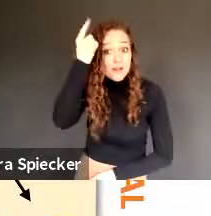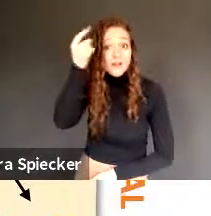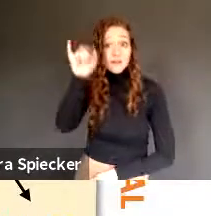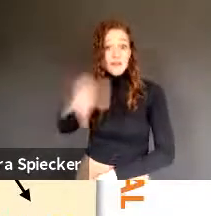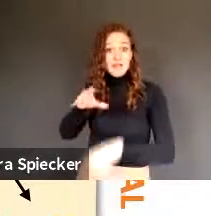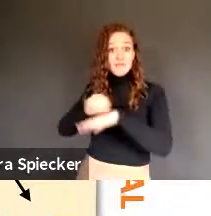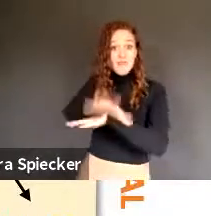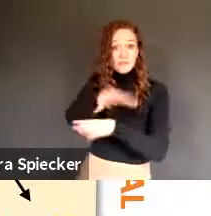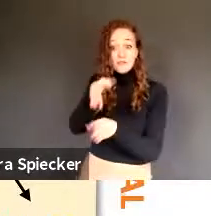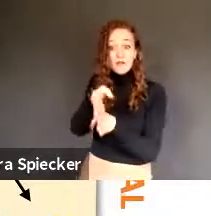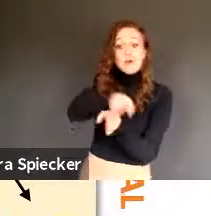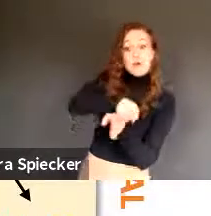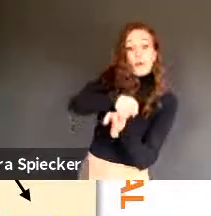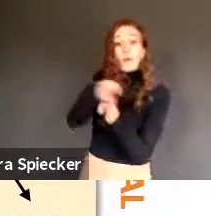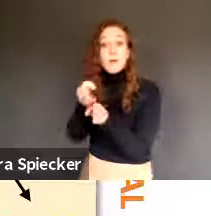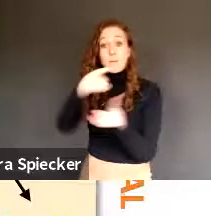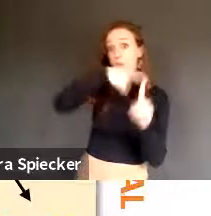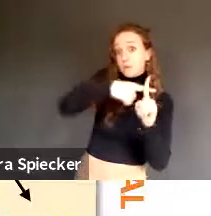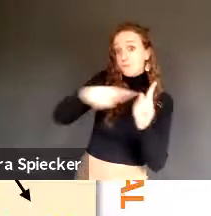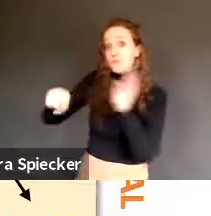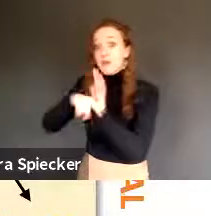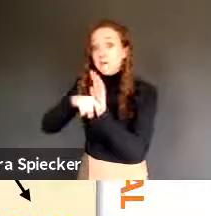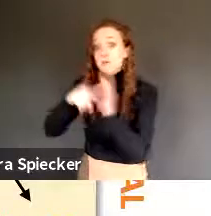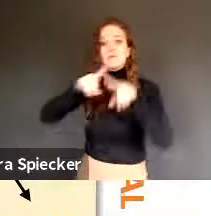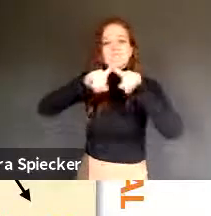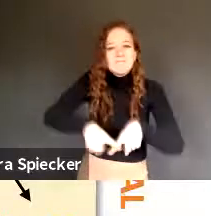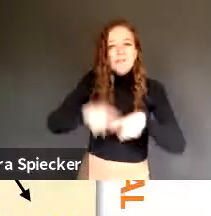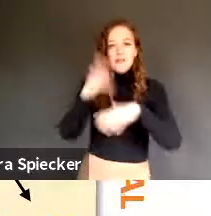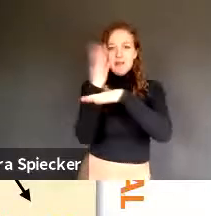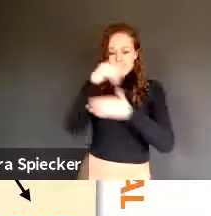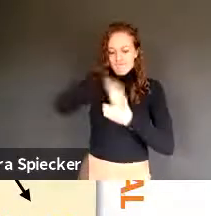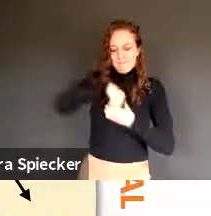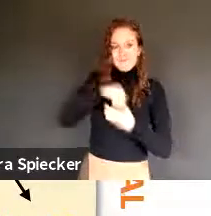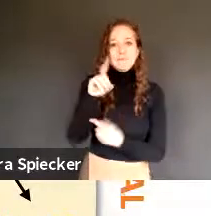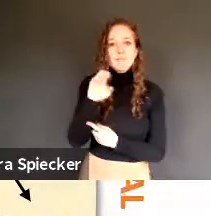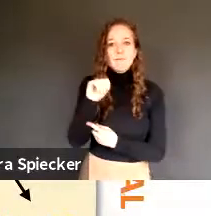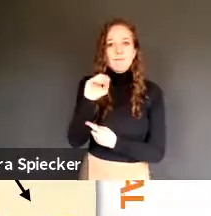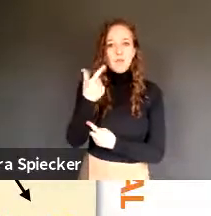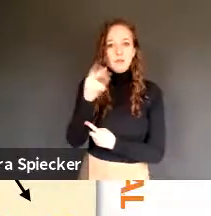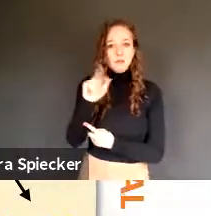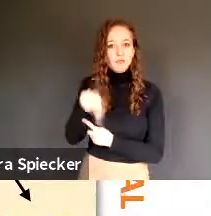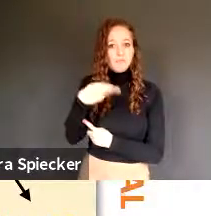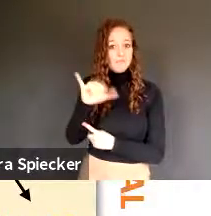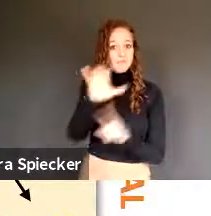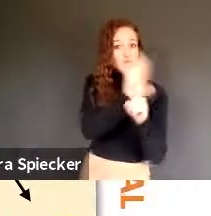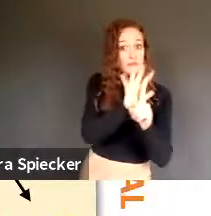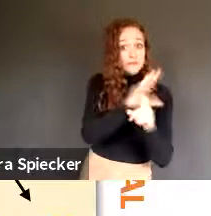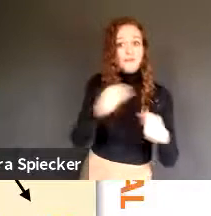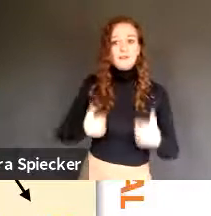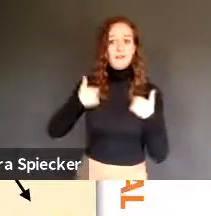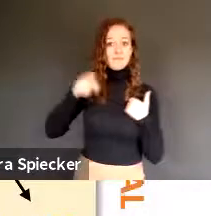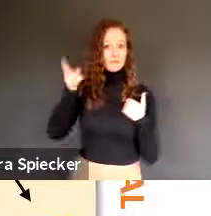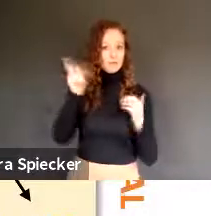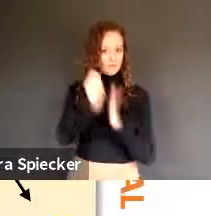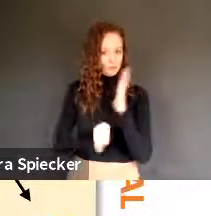availability on the intertidal kelp Hedophyllum. However, the direction of their control depended on demographic trait and life